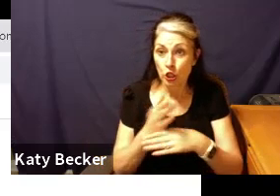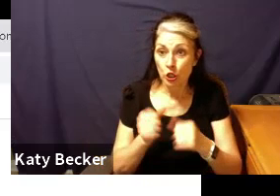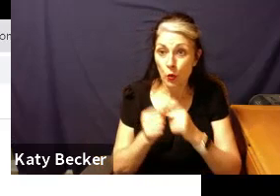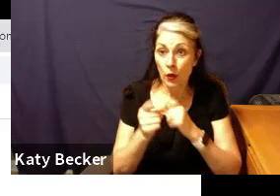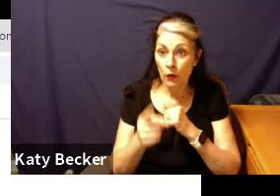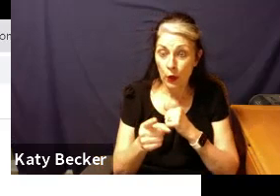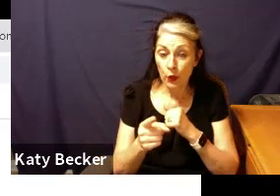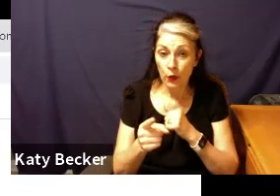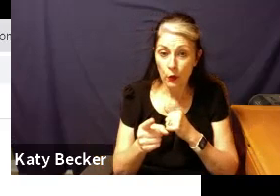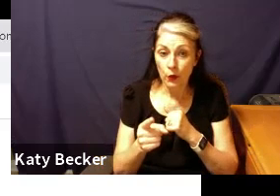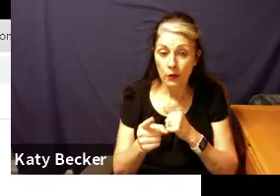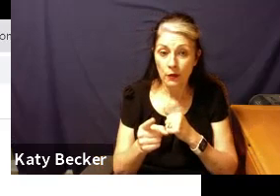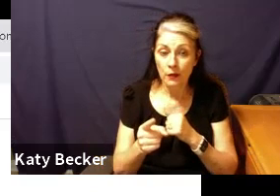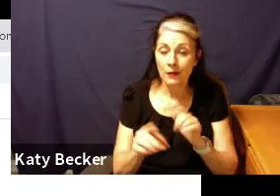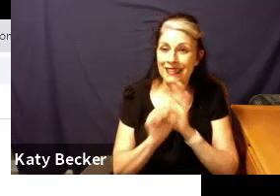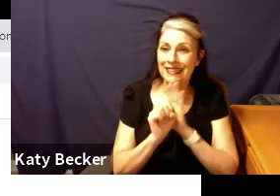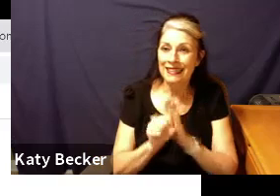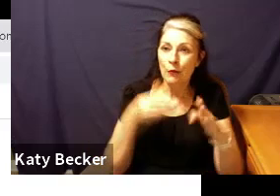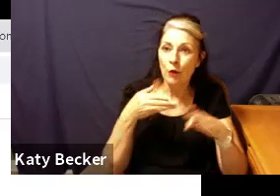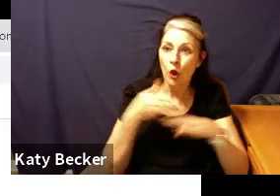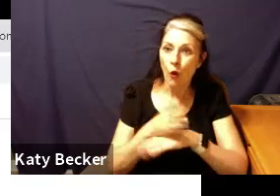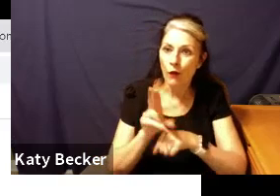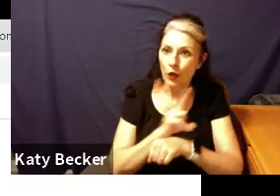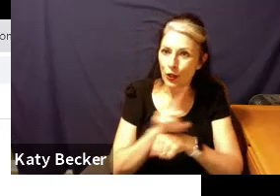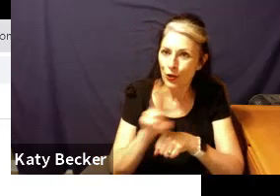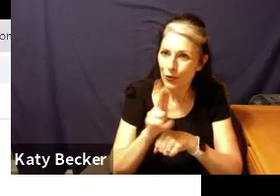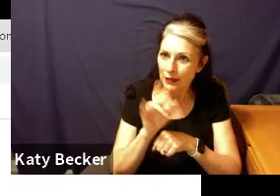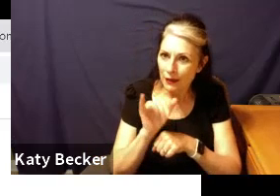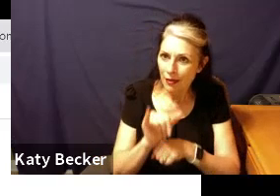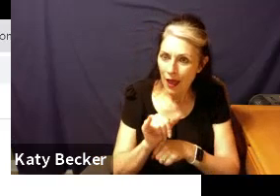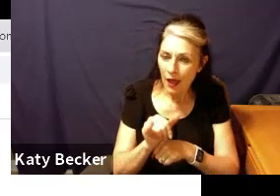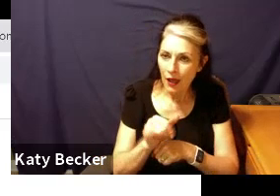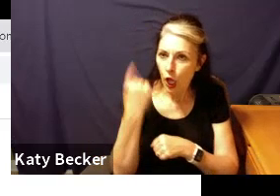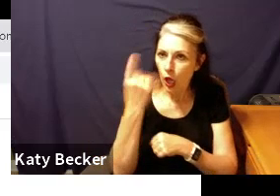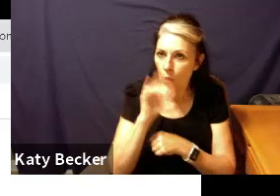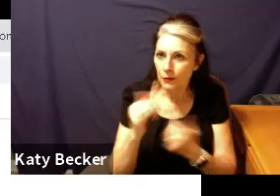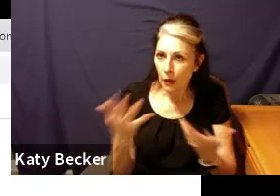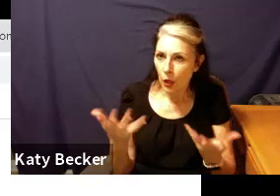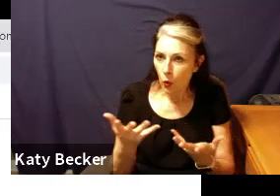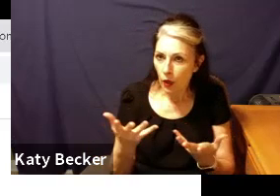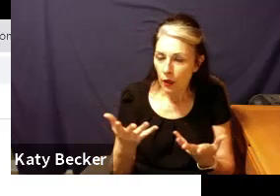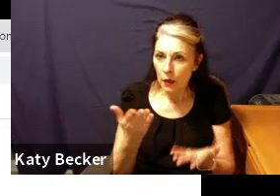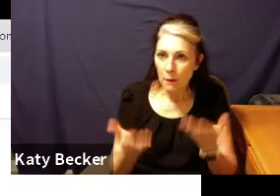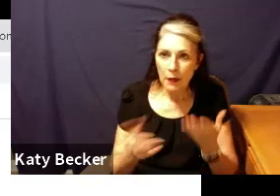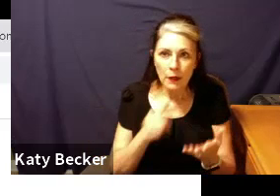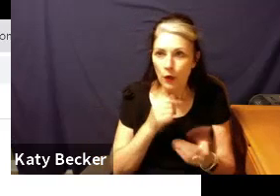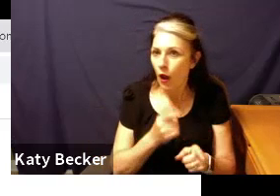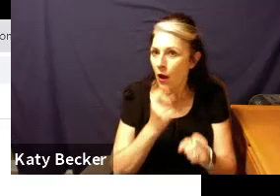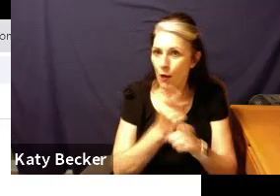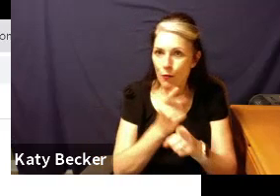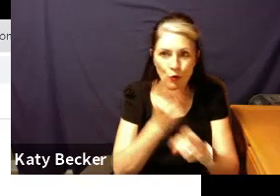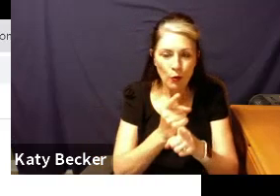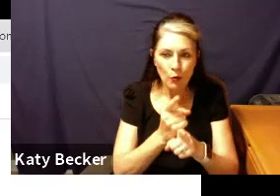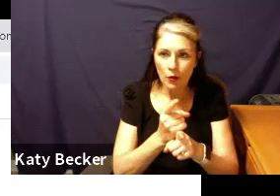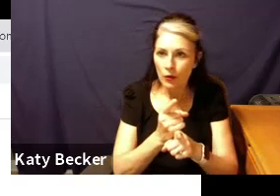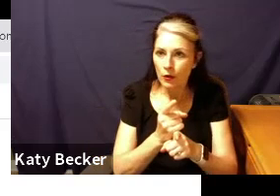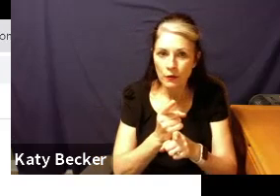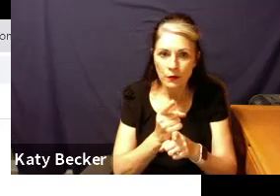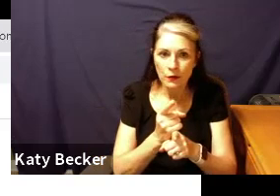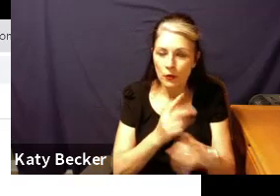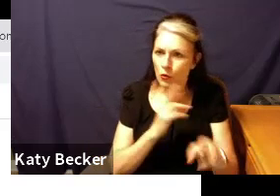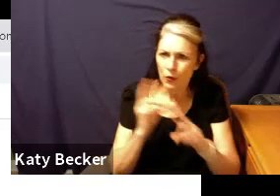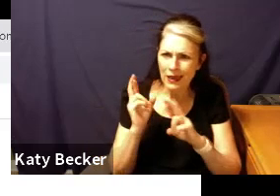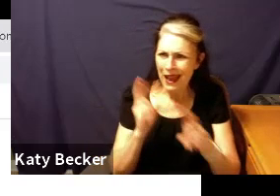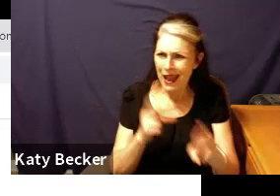guys some signs of overusage. And that is, you may get inappropriate or oversized reactions